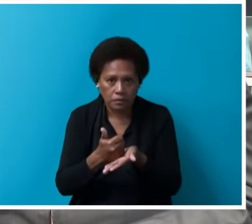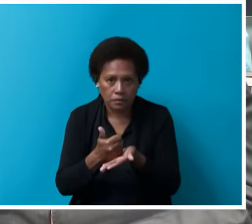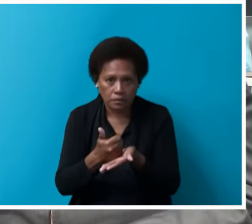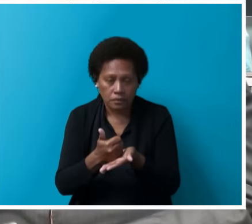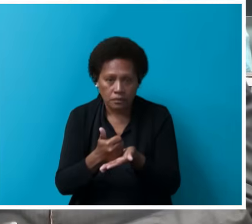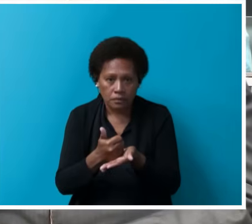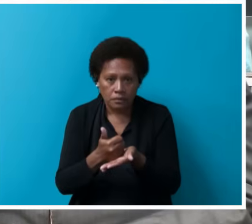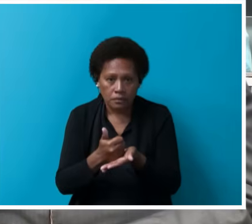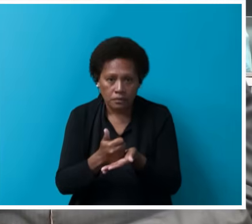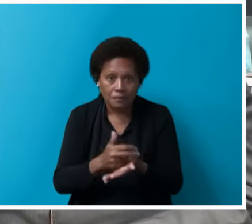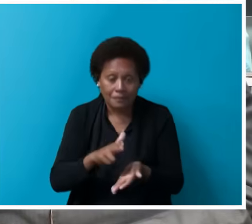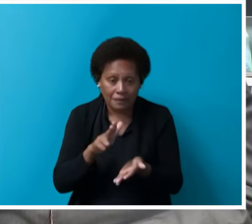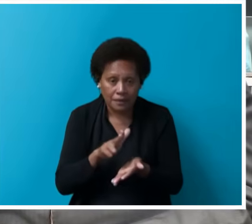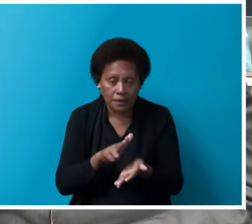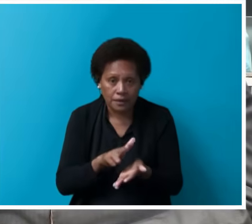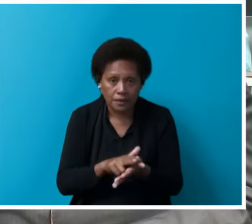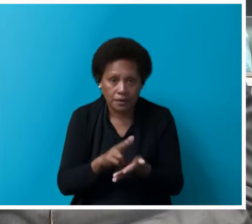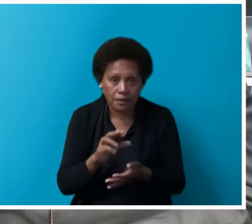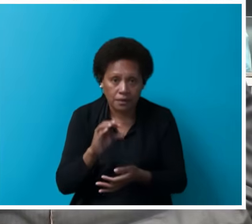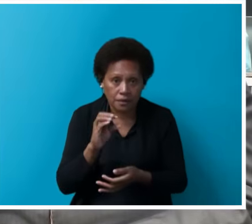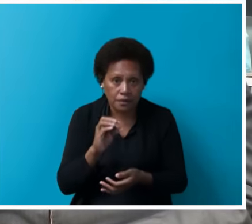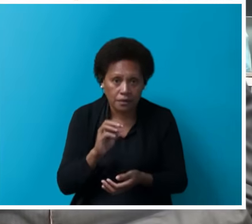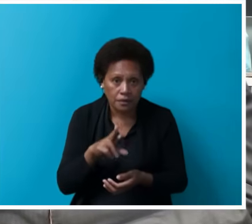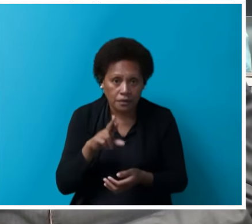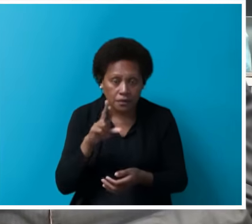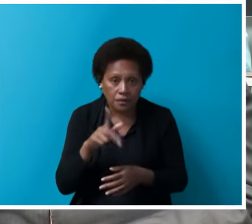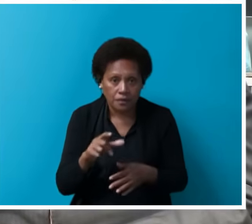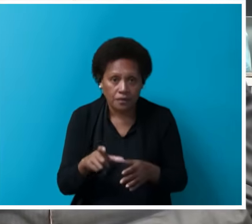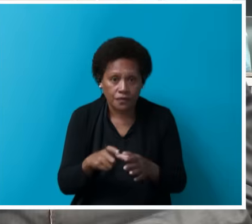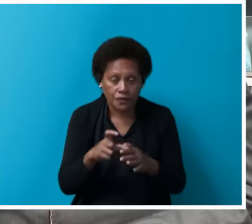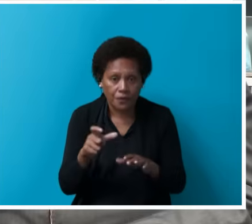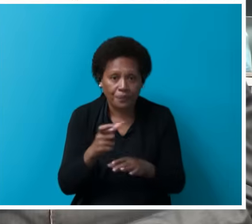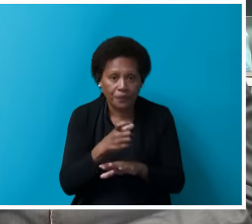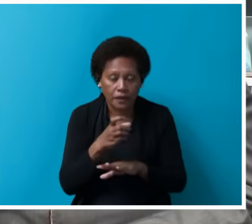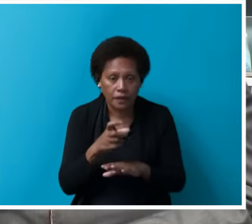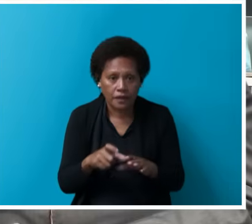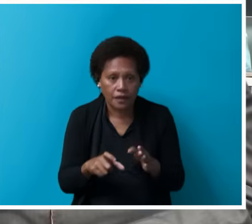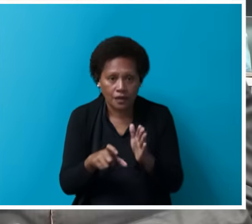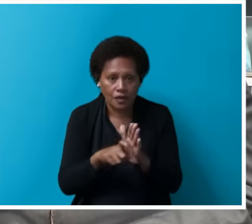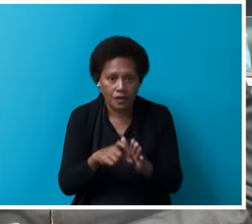signature policy of the coalition government which was announced by the Honorable Prime Minister.